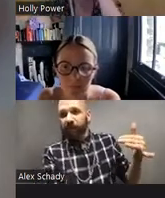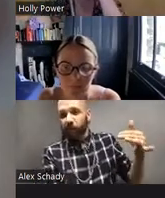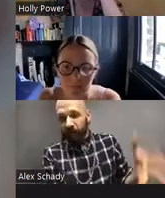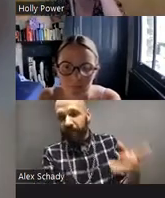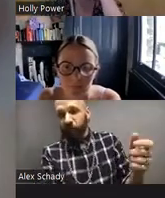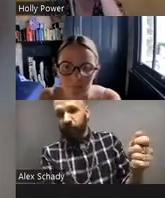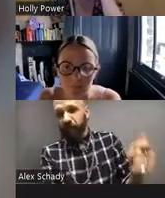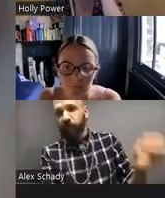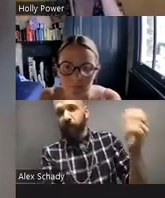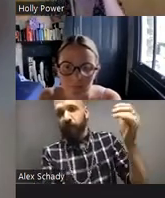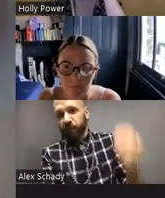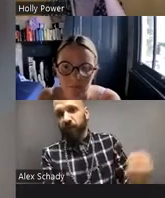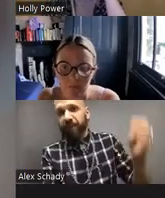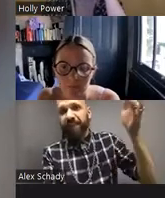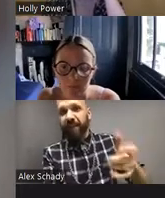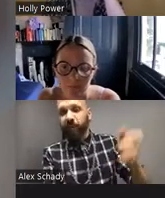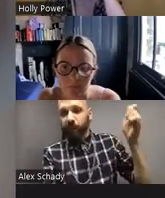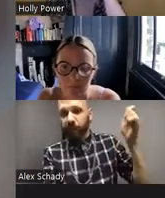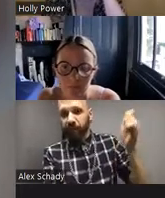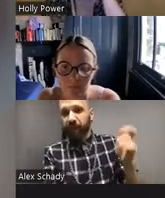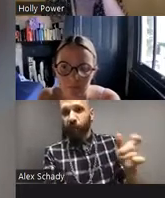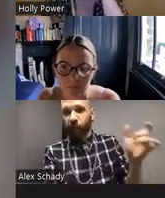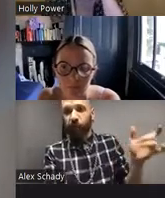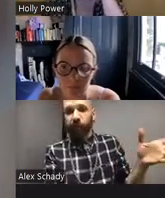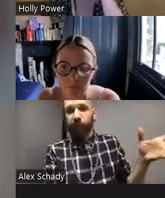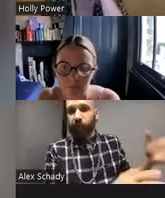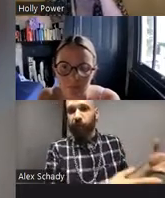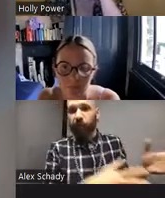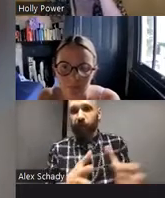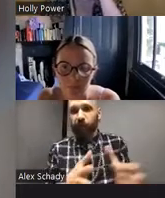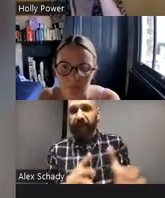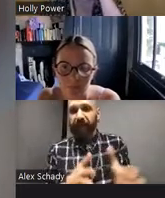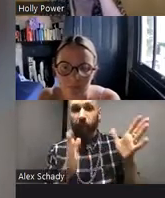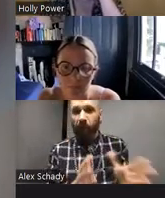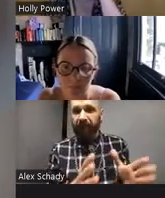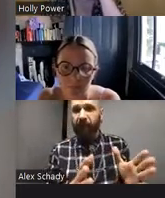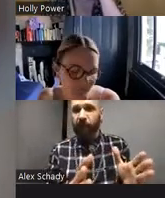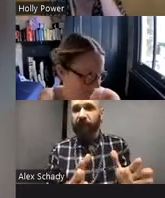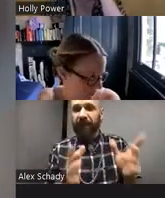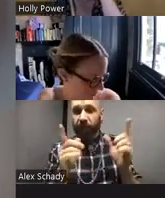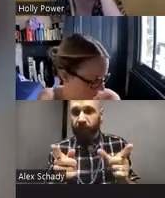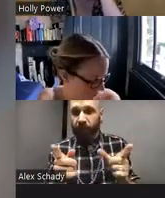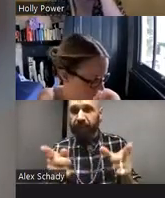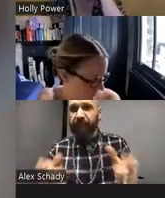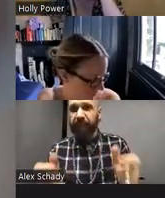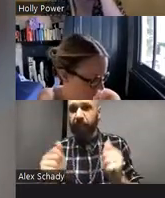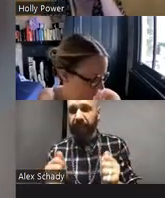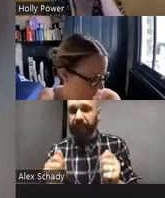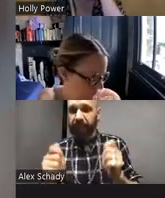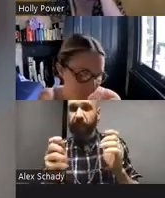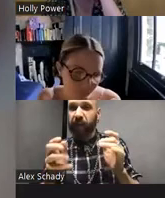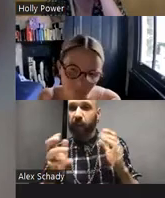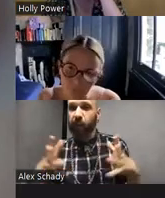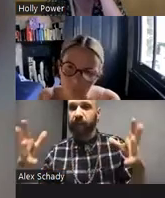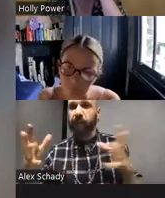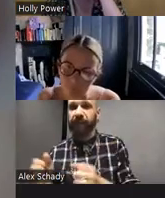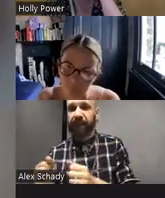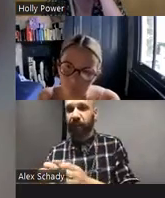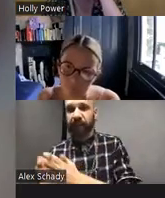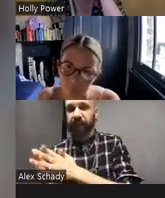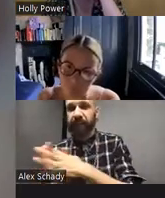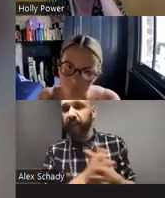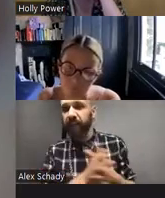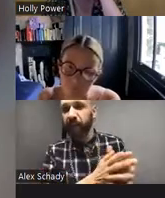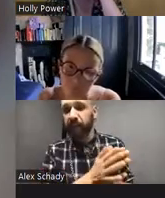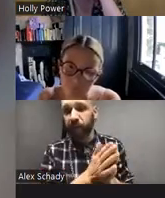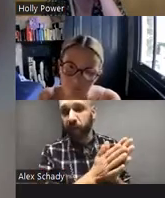were really wanting to do with our students is get them to understand what the workshop could be and why it was intrinsic to their practice, so that they wouldn't dumb it down.